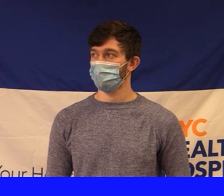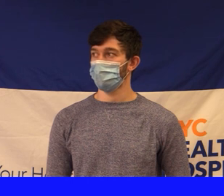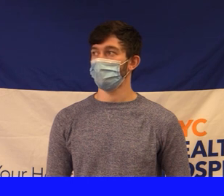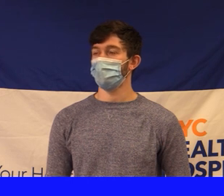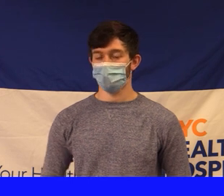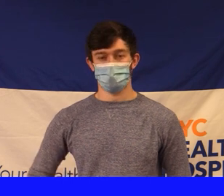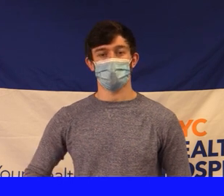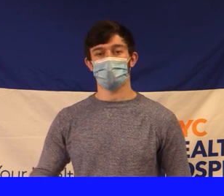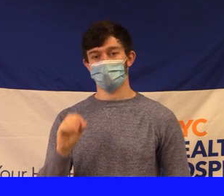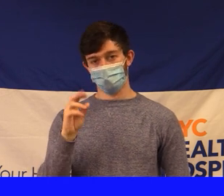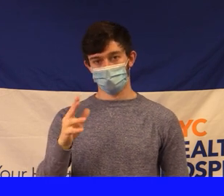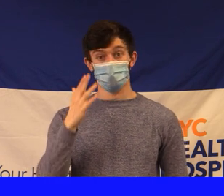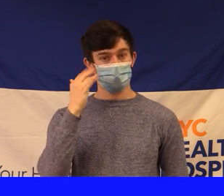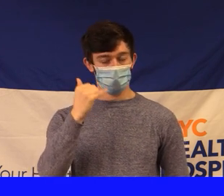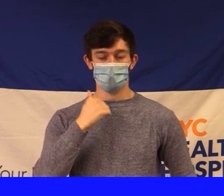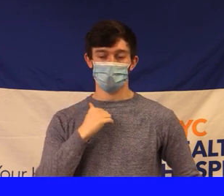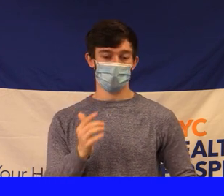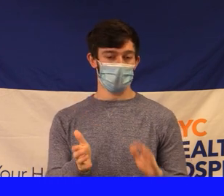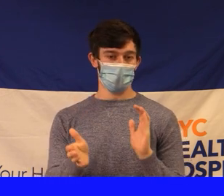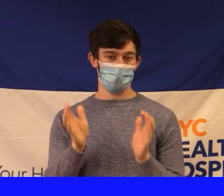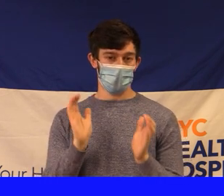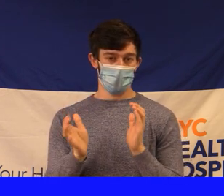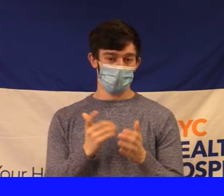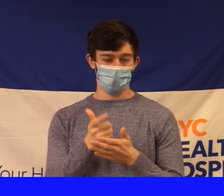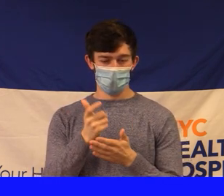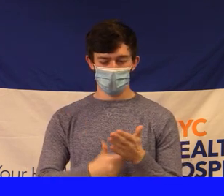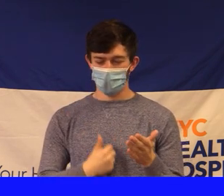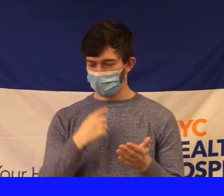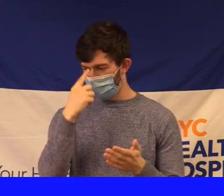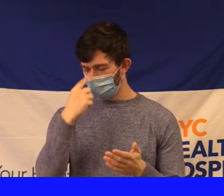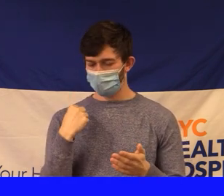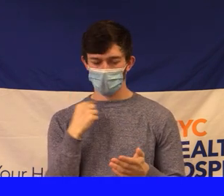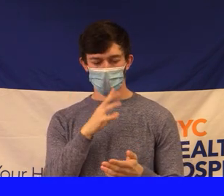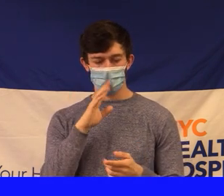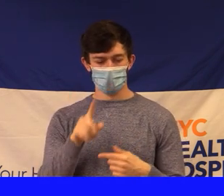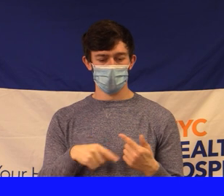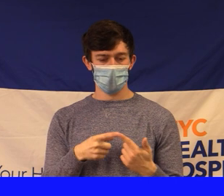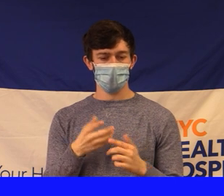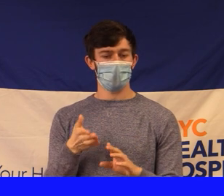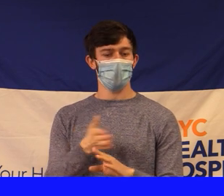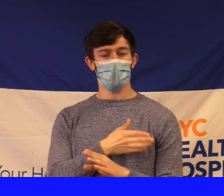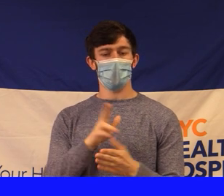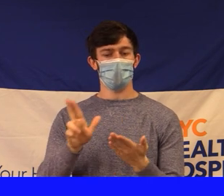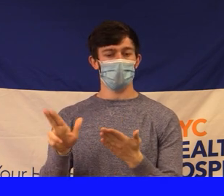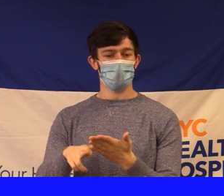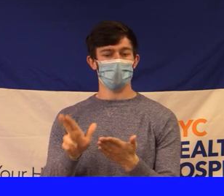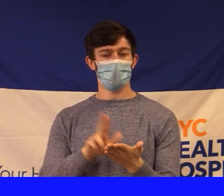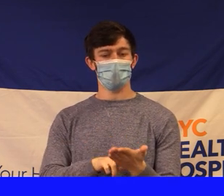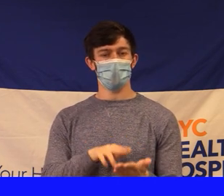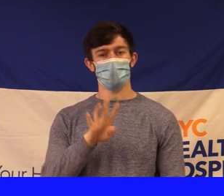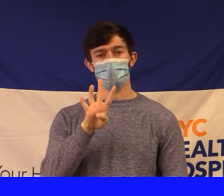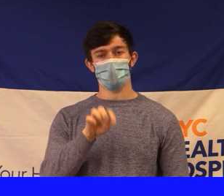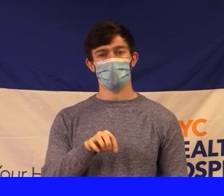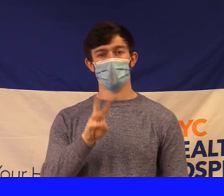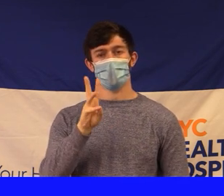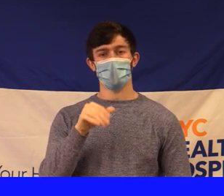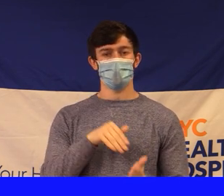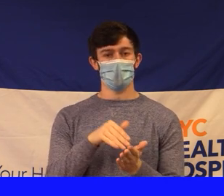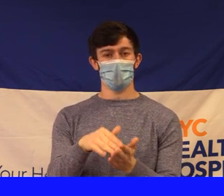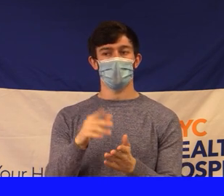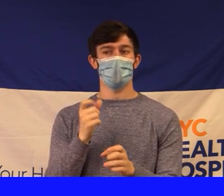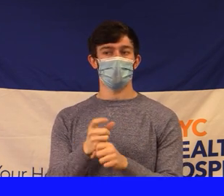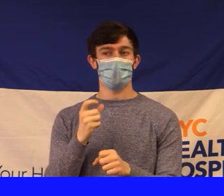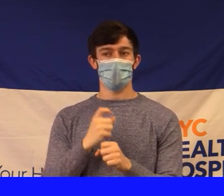the cost from it. I think we talked about the prior contract was about $4.6 million annually, and now